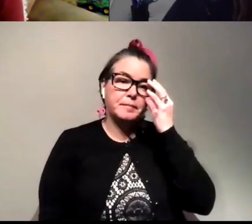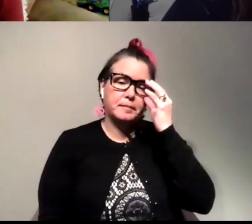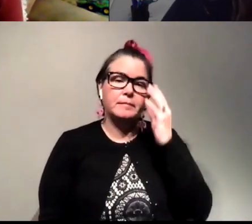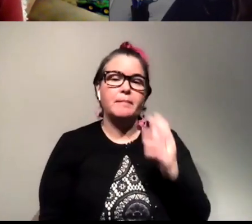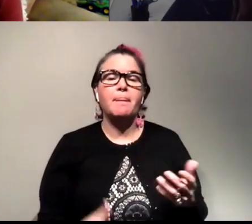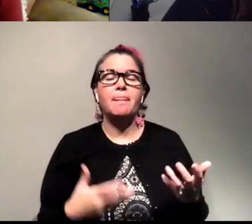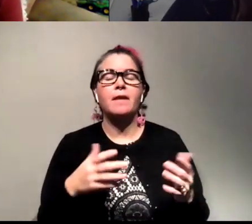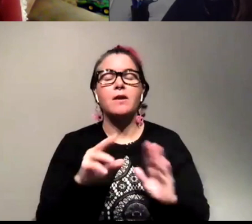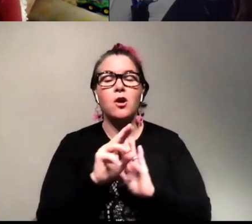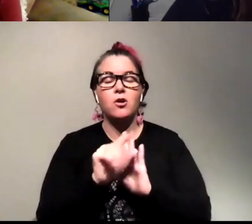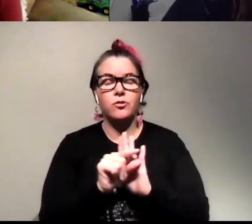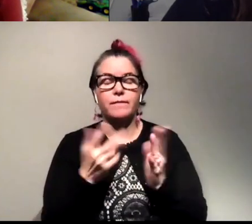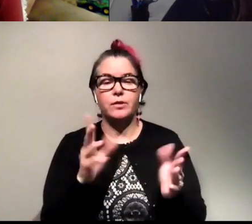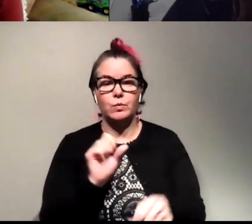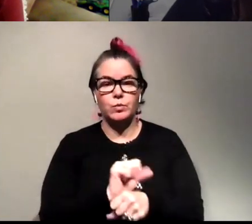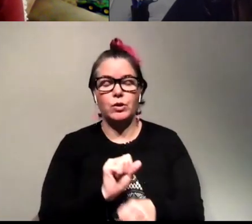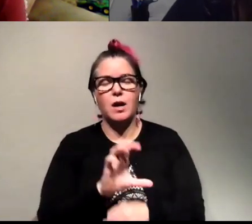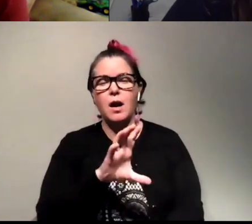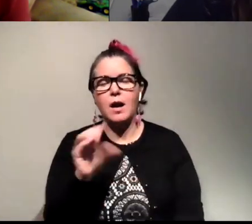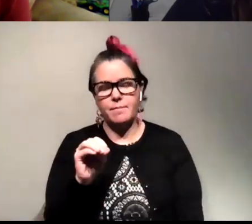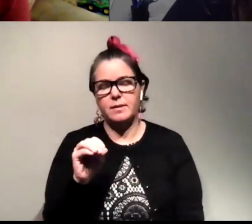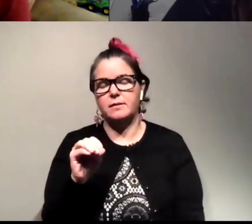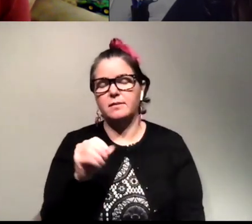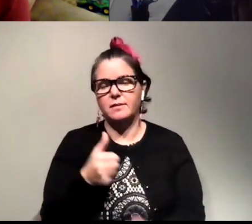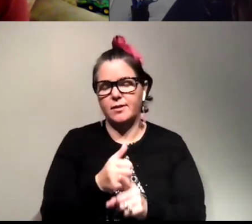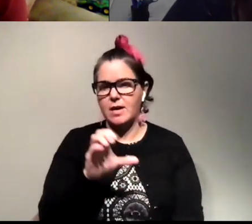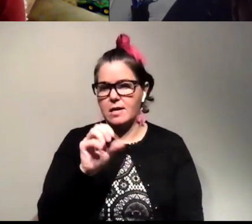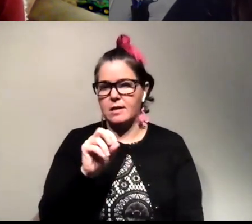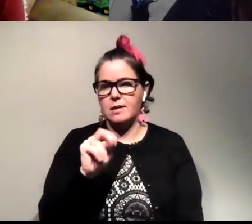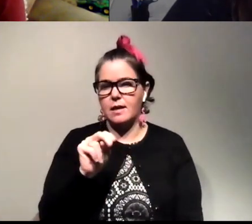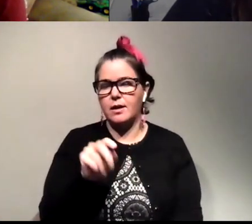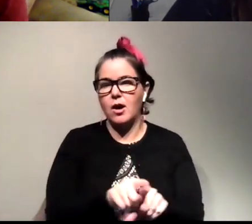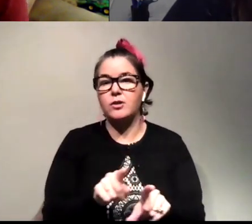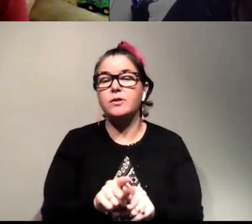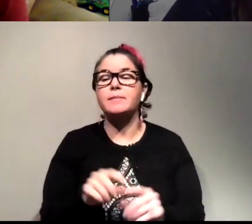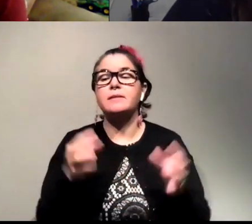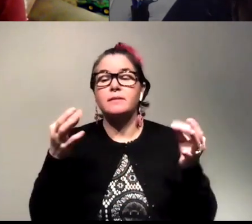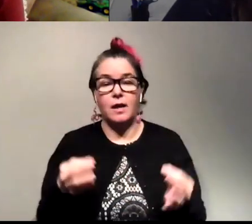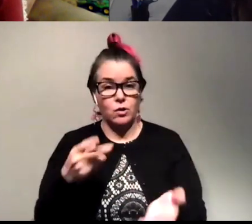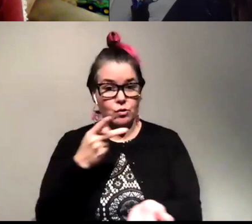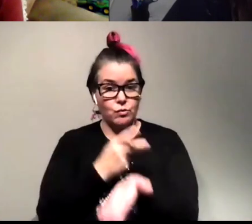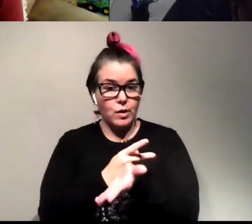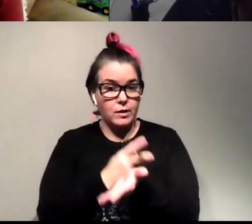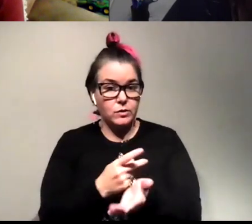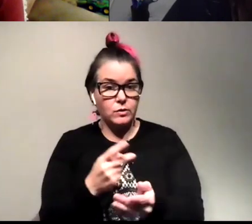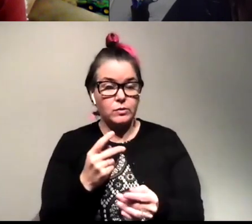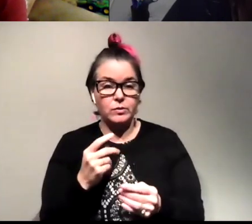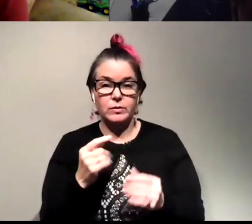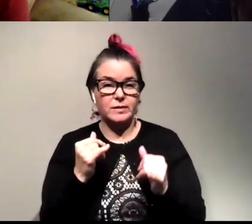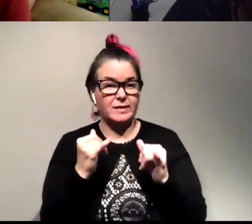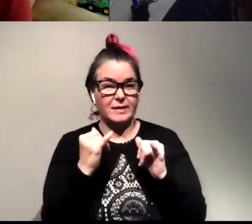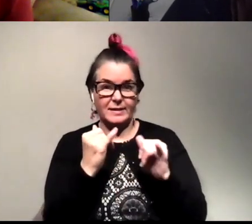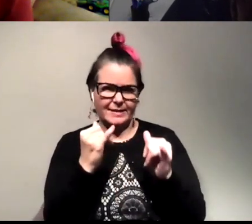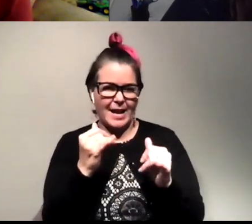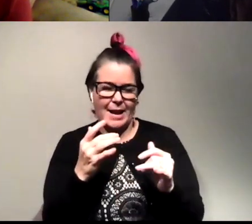after undergraduate at a company in Connecticut. So when I decided to go to graduate school, like you, I rarely